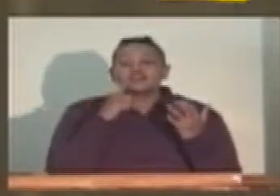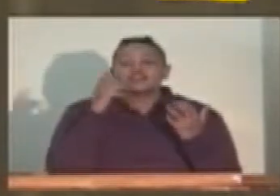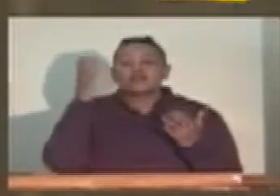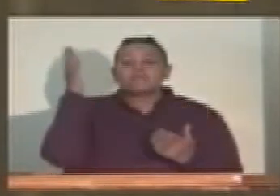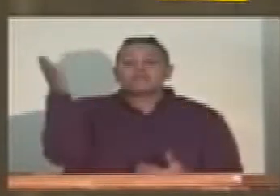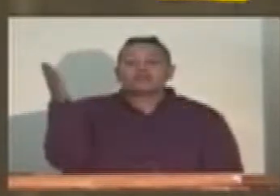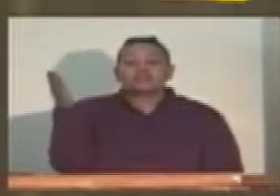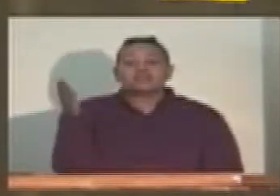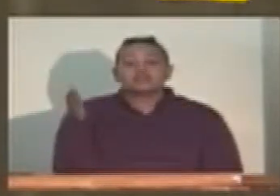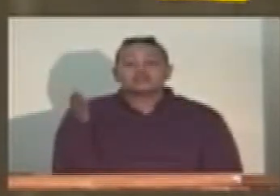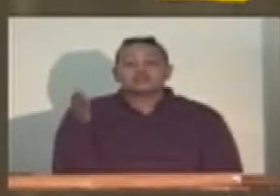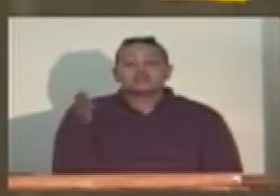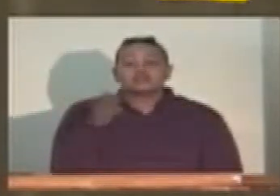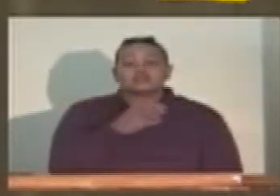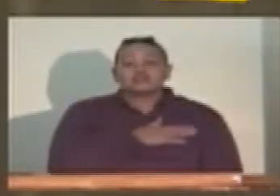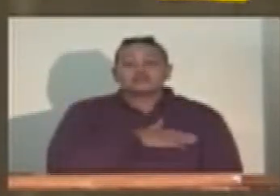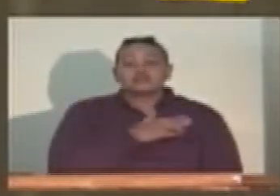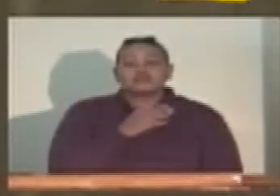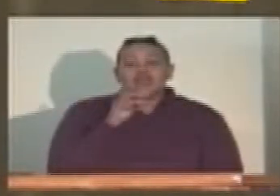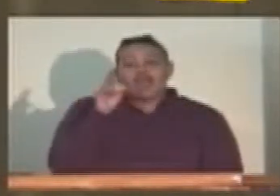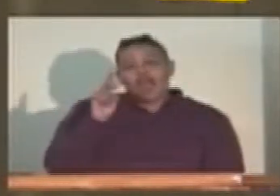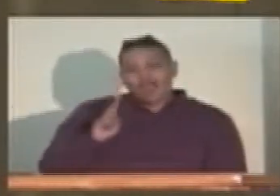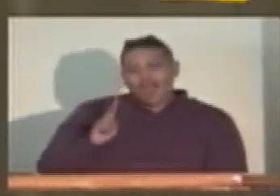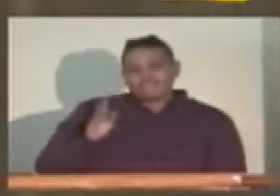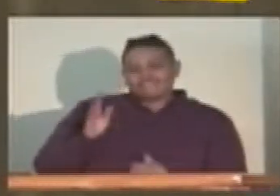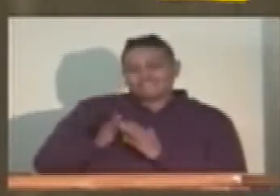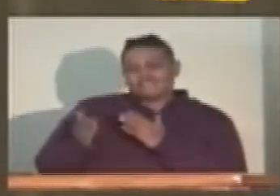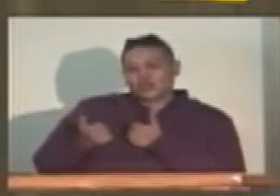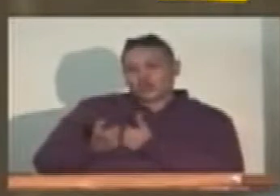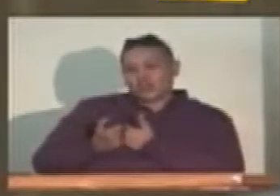of my better half, Shelley.